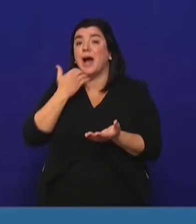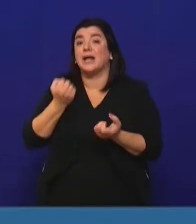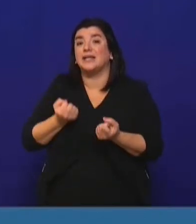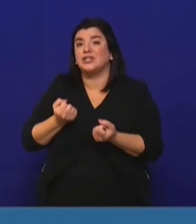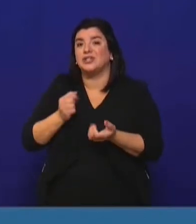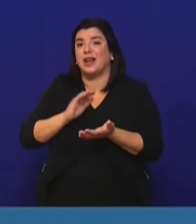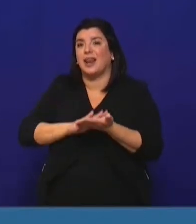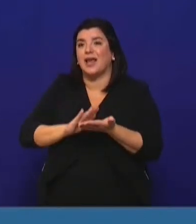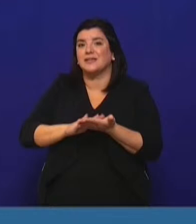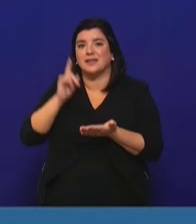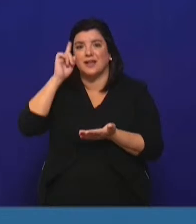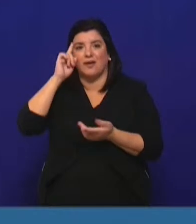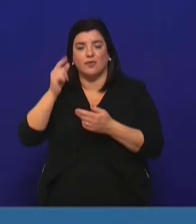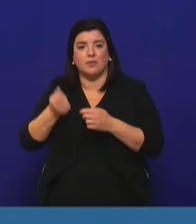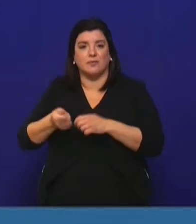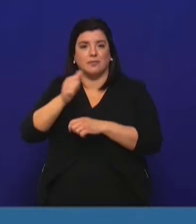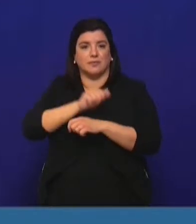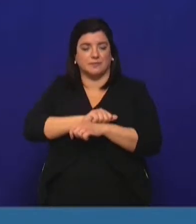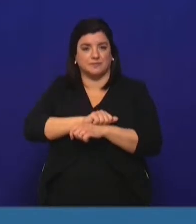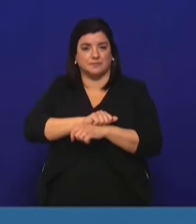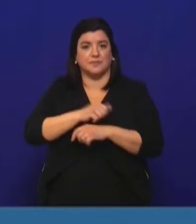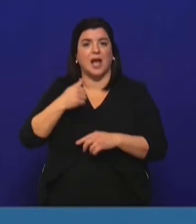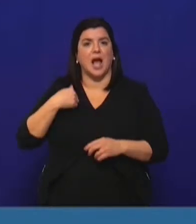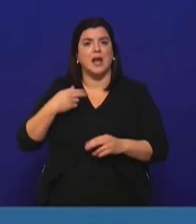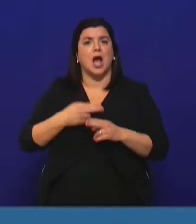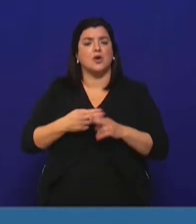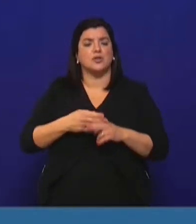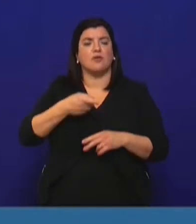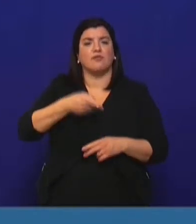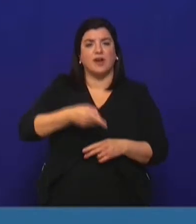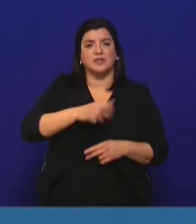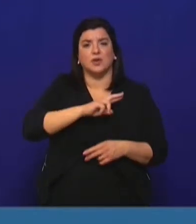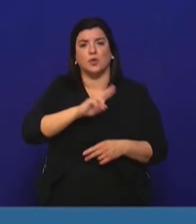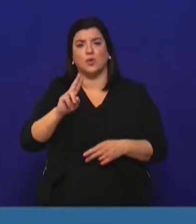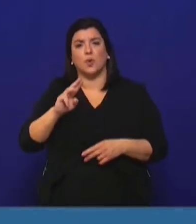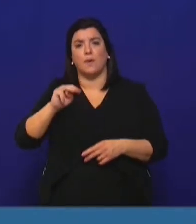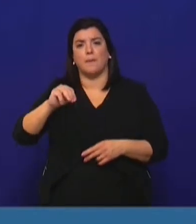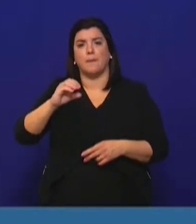nużaw dawk tal-Pfizer jew kellha tal-Moderna għal vulnerabli.